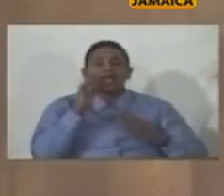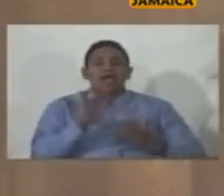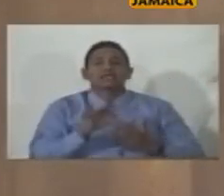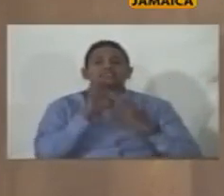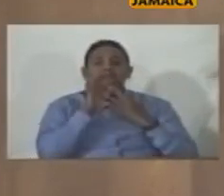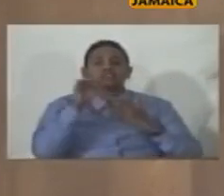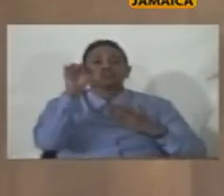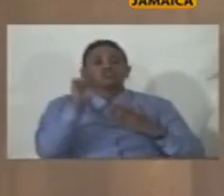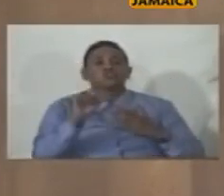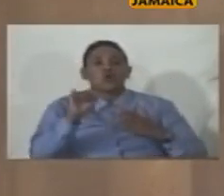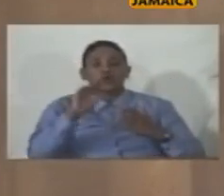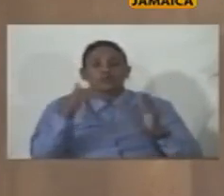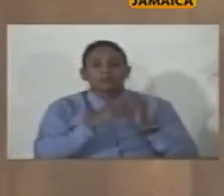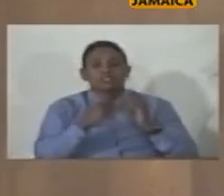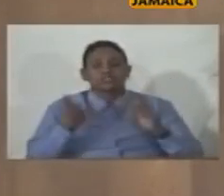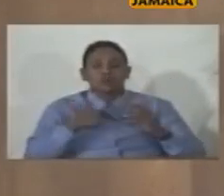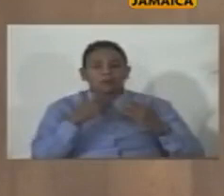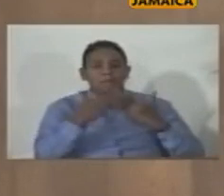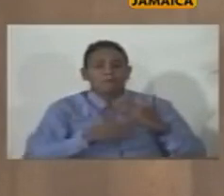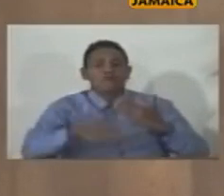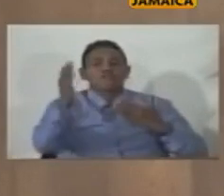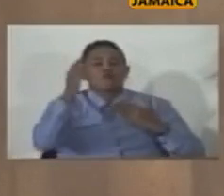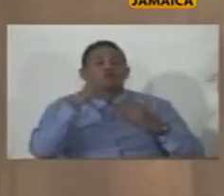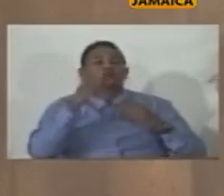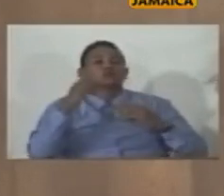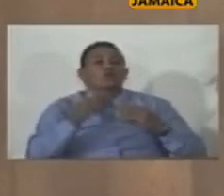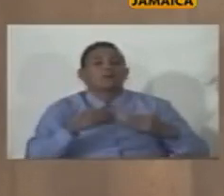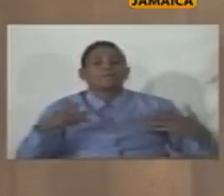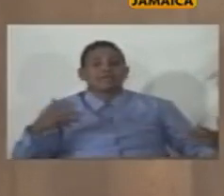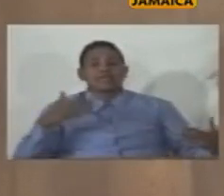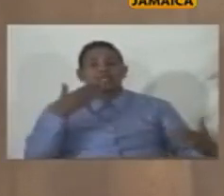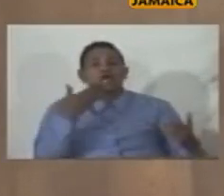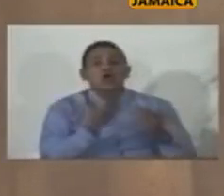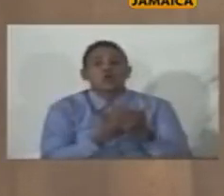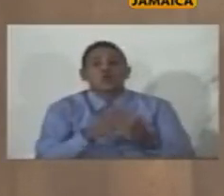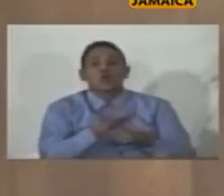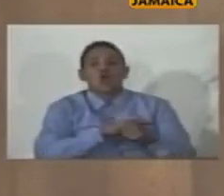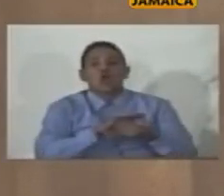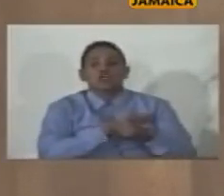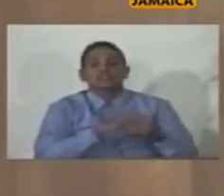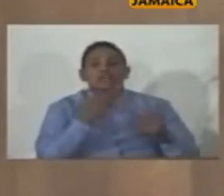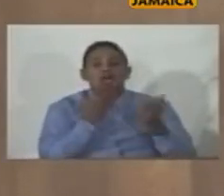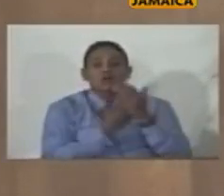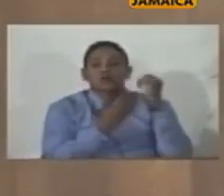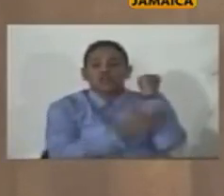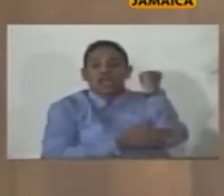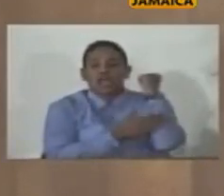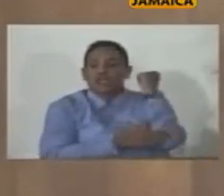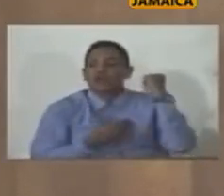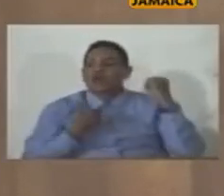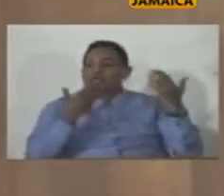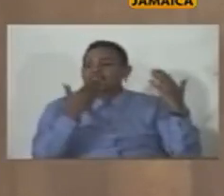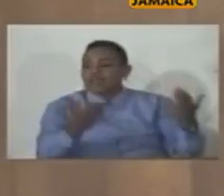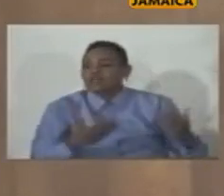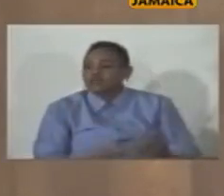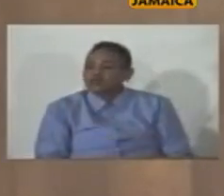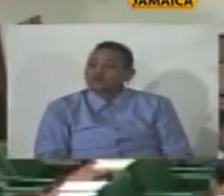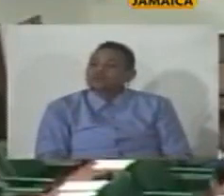South Manchester, as we move forward to build a good constituency and a good country. I thank you.